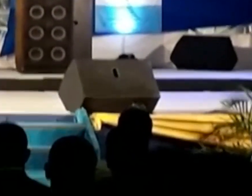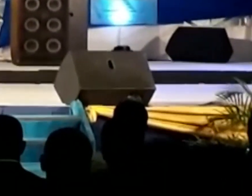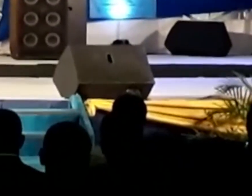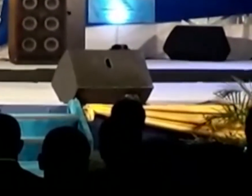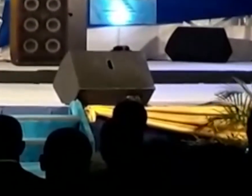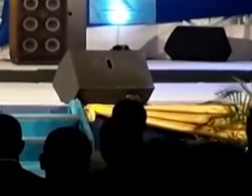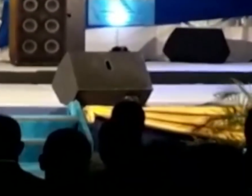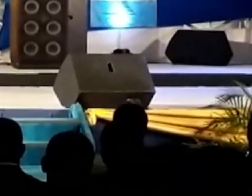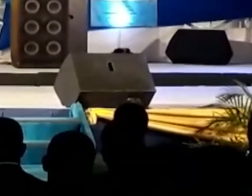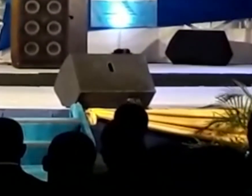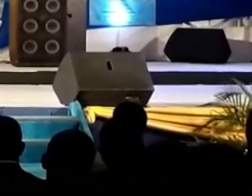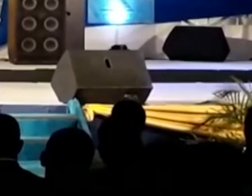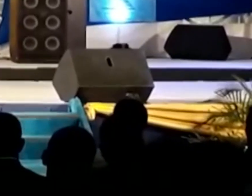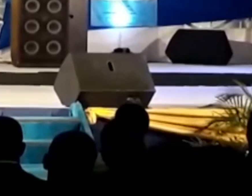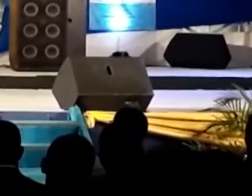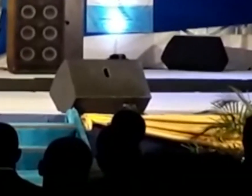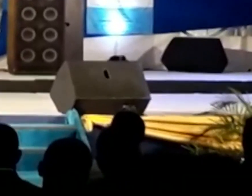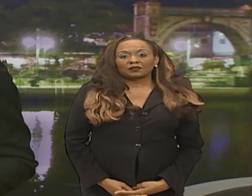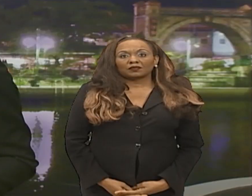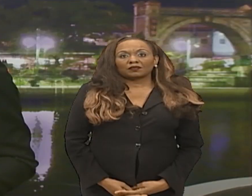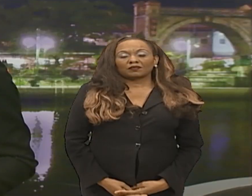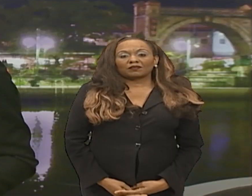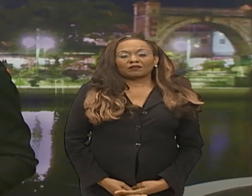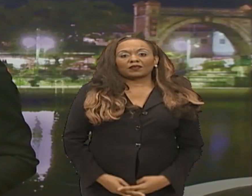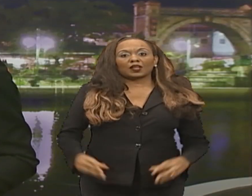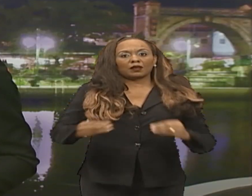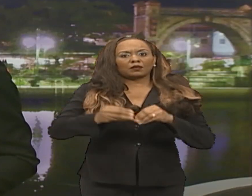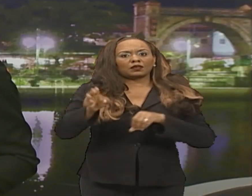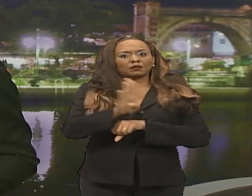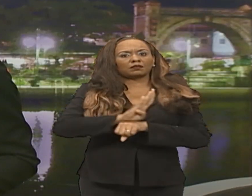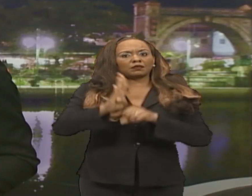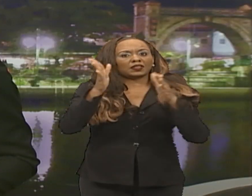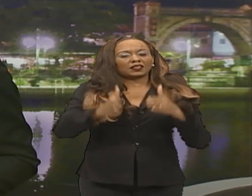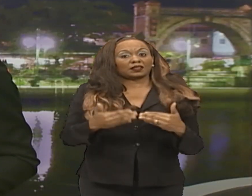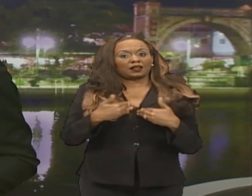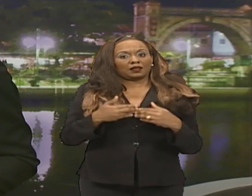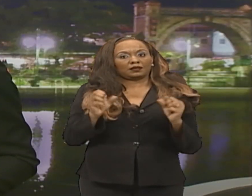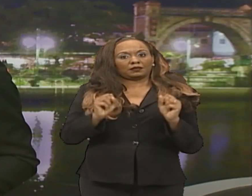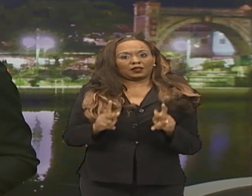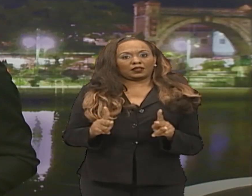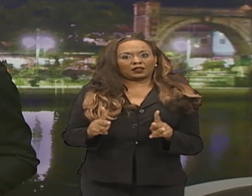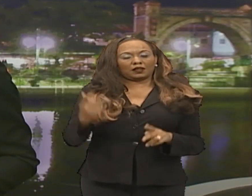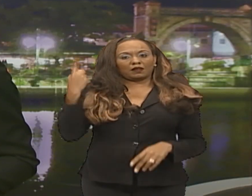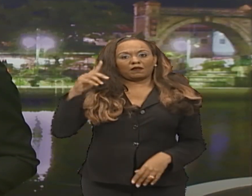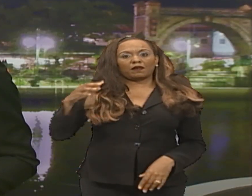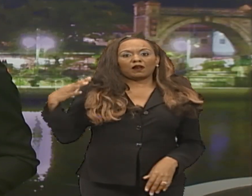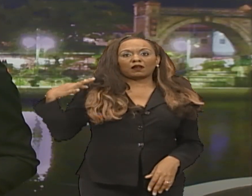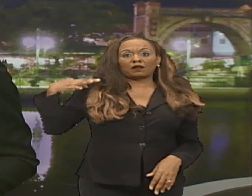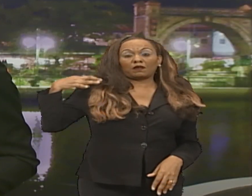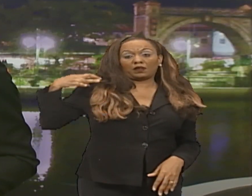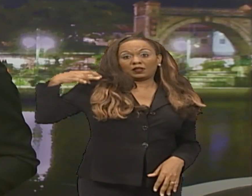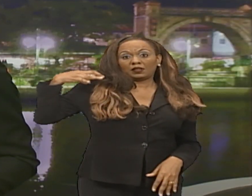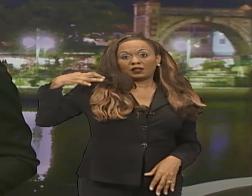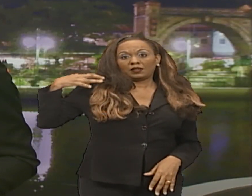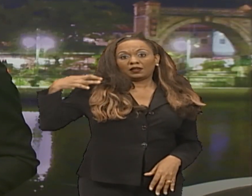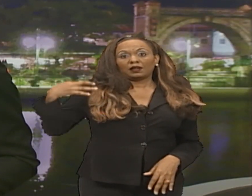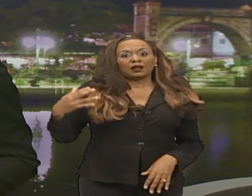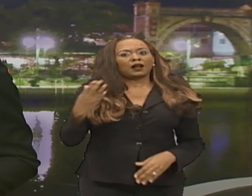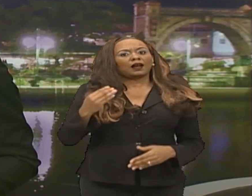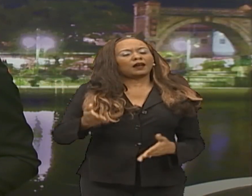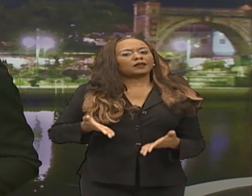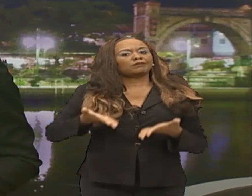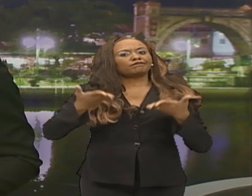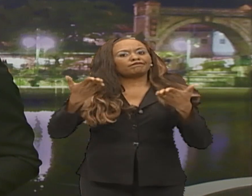national colors and other national symbols. More Barbadians will have an opportunity to volunteer and offer their skills to geriatric